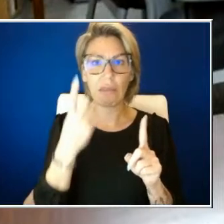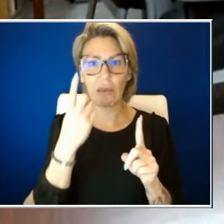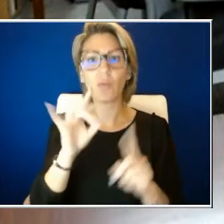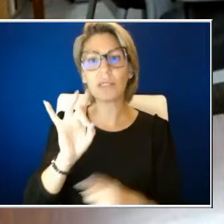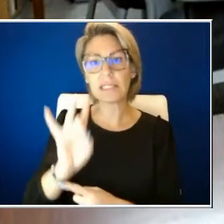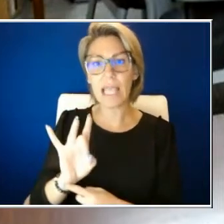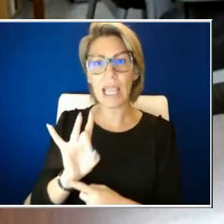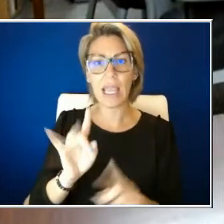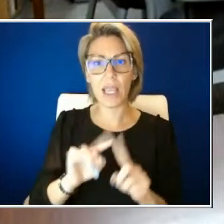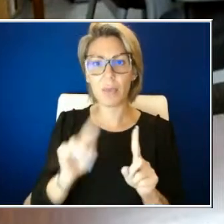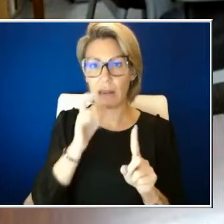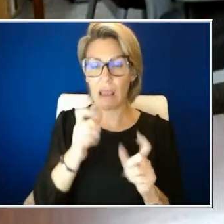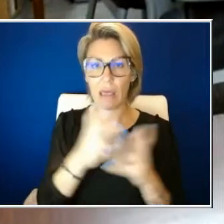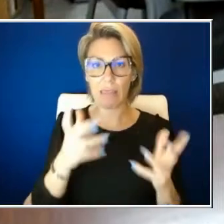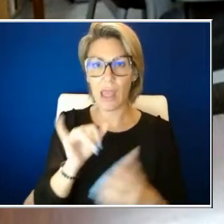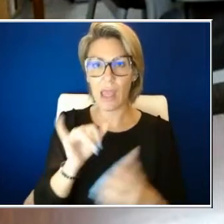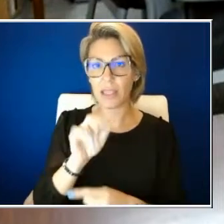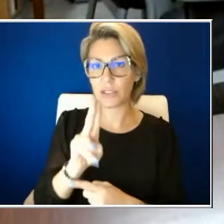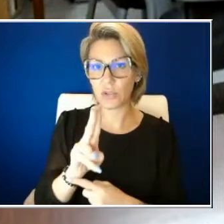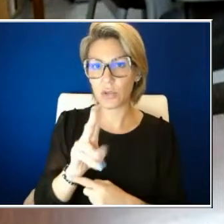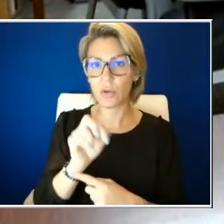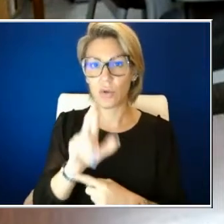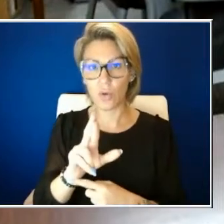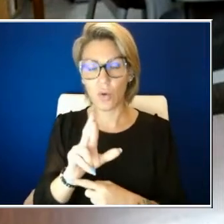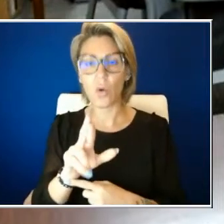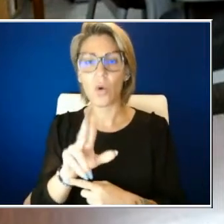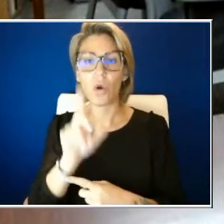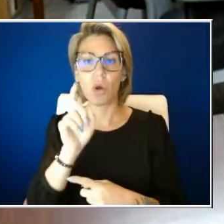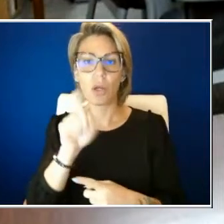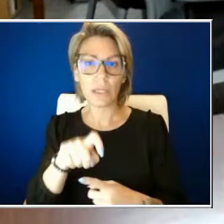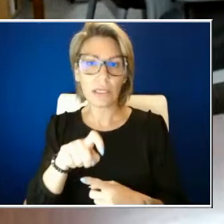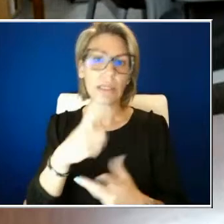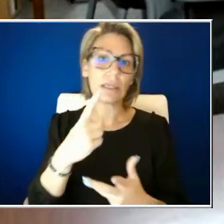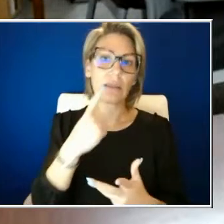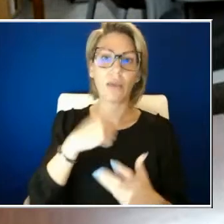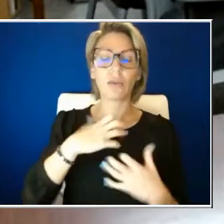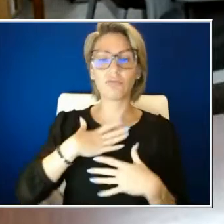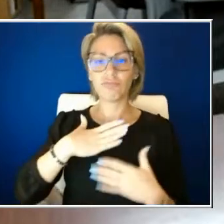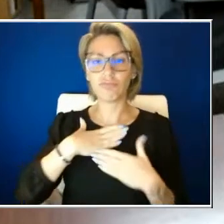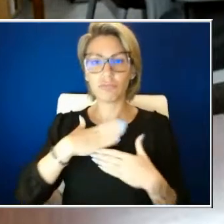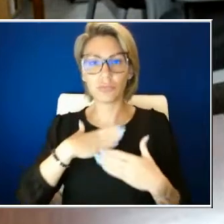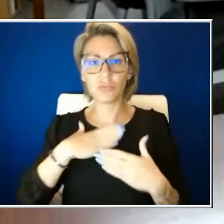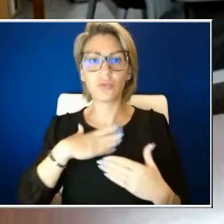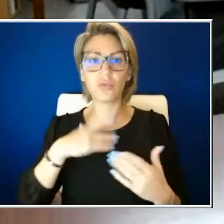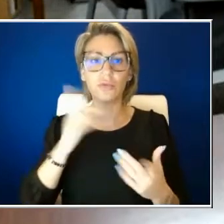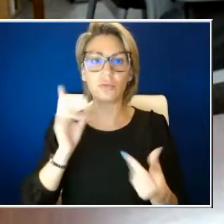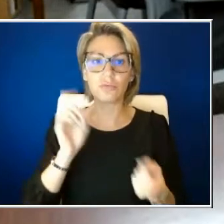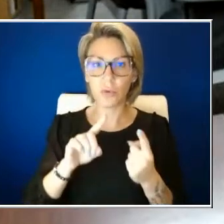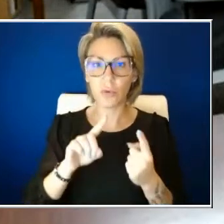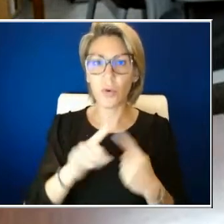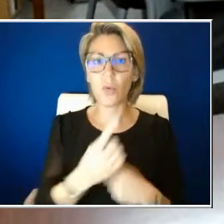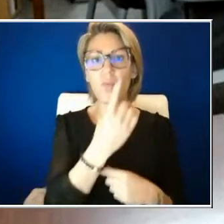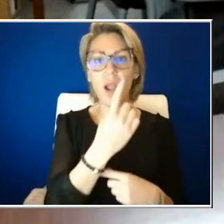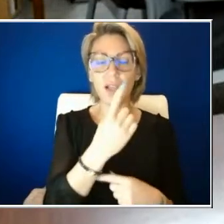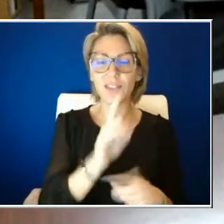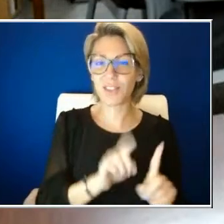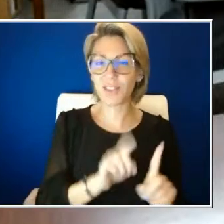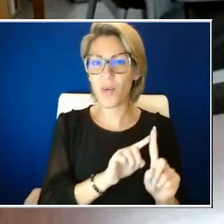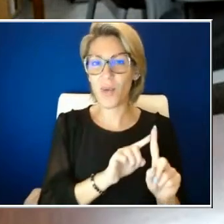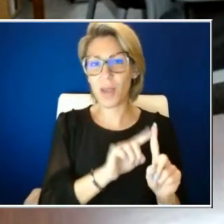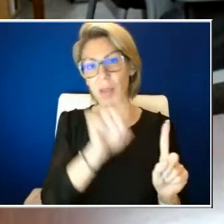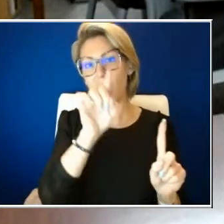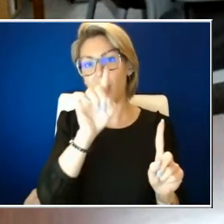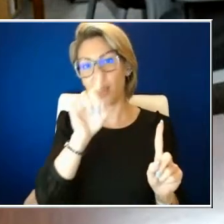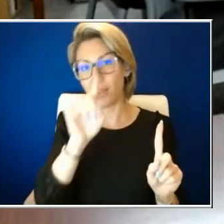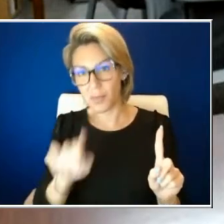of ICU or high ICU needs, and we were down to 1 currently. So kind of a quick spike and a quick